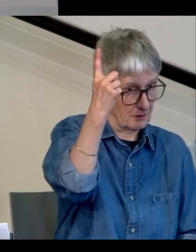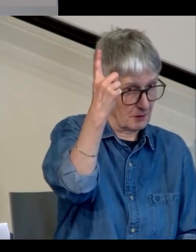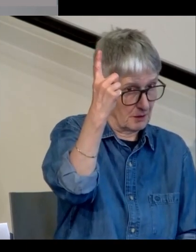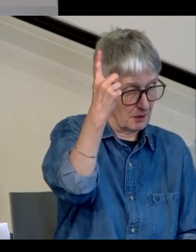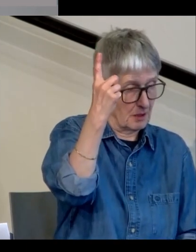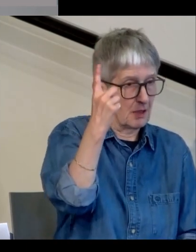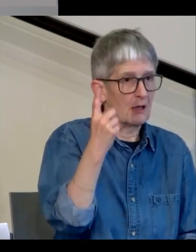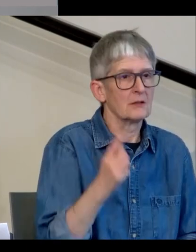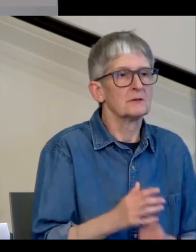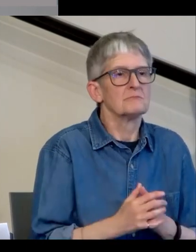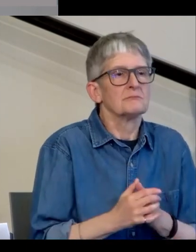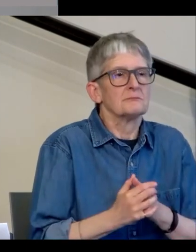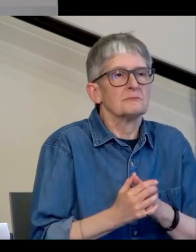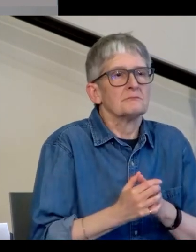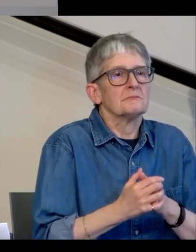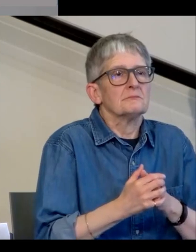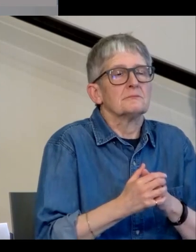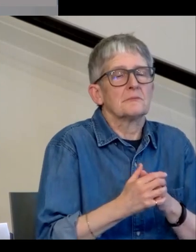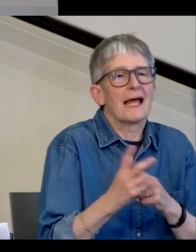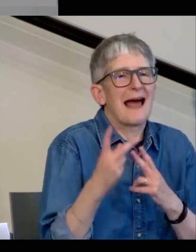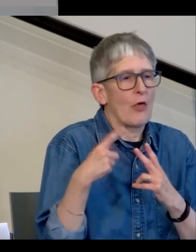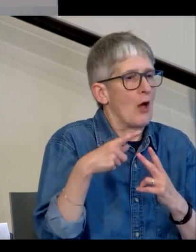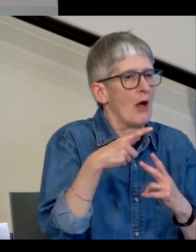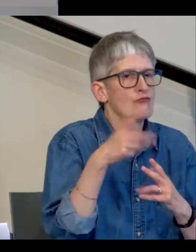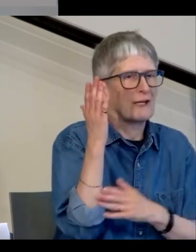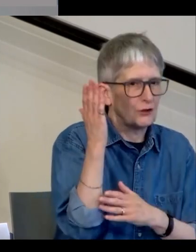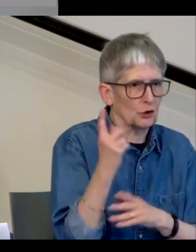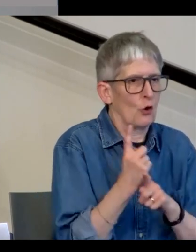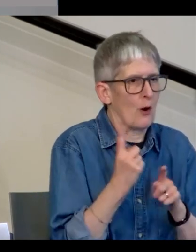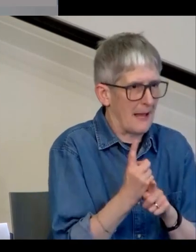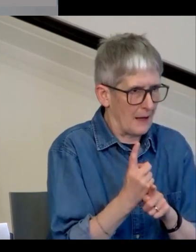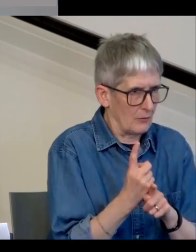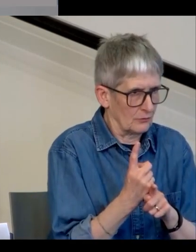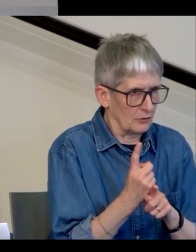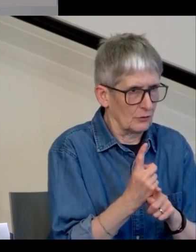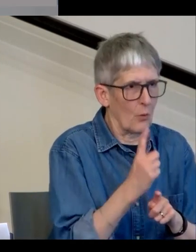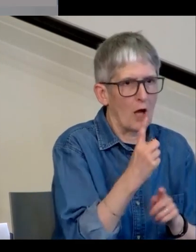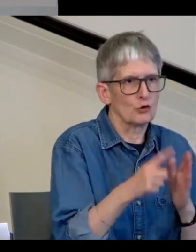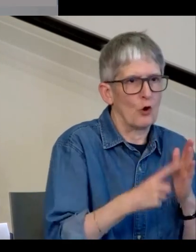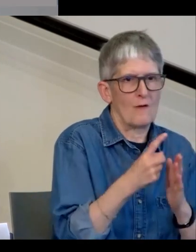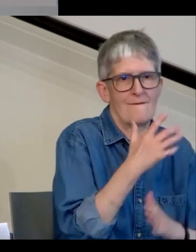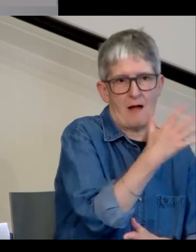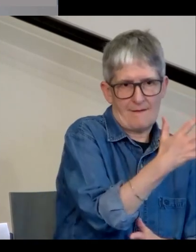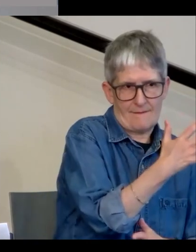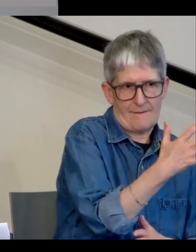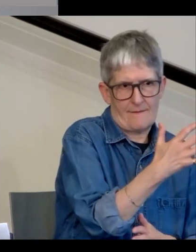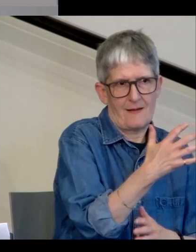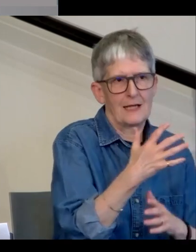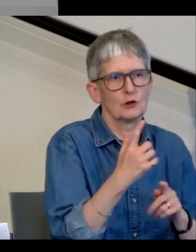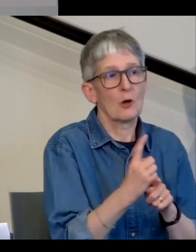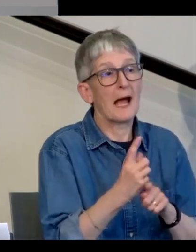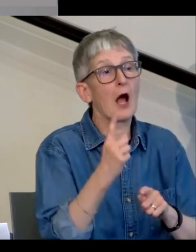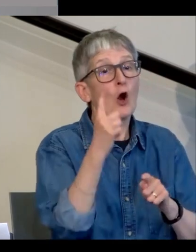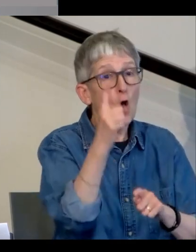Nick Glunn talked on 1 John 1:5 for us, and we saw in that passage that God is light.